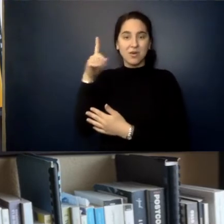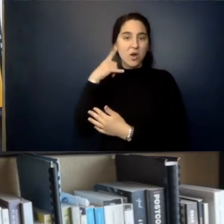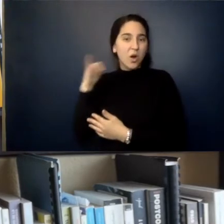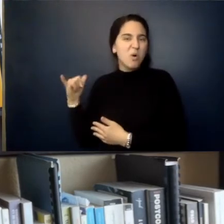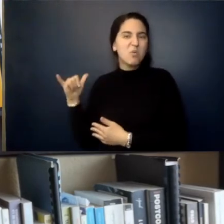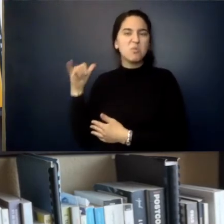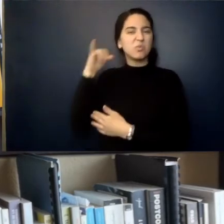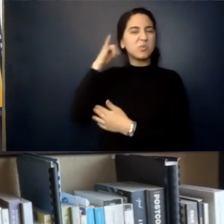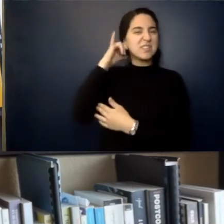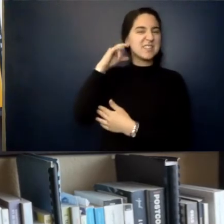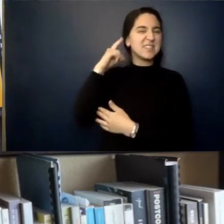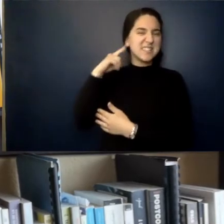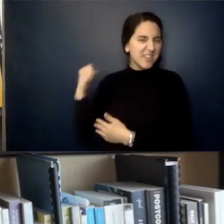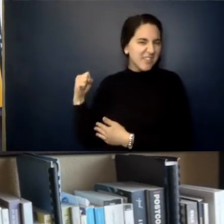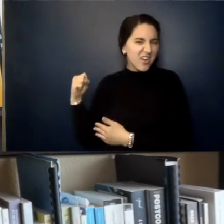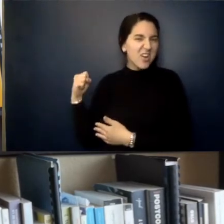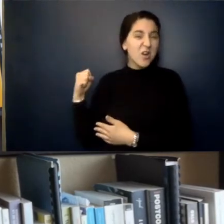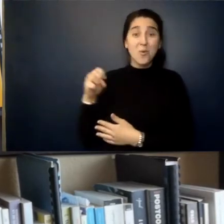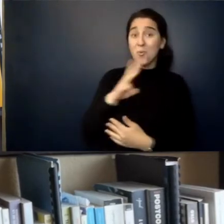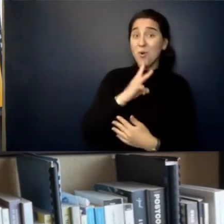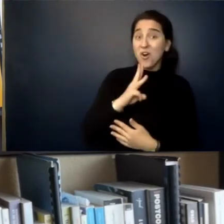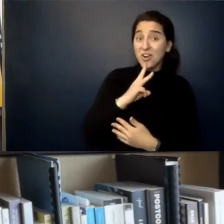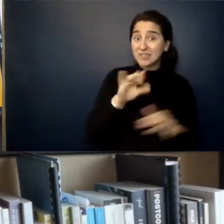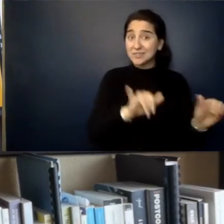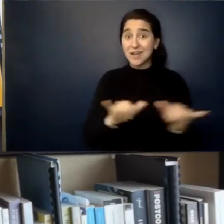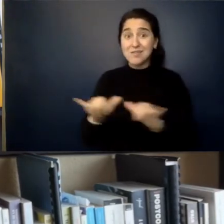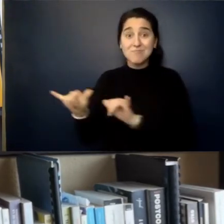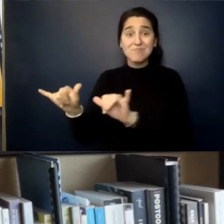time in years of the conquest,